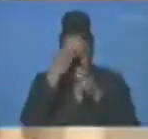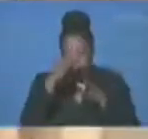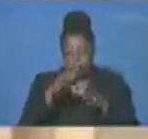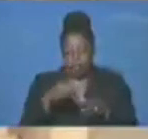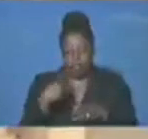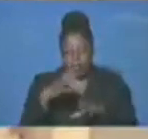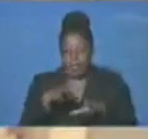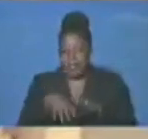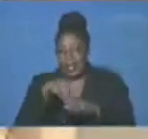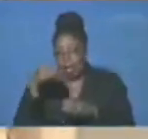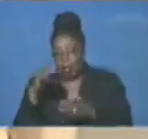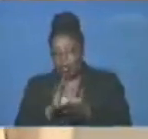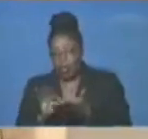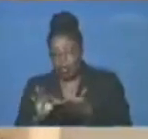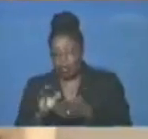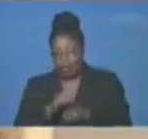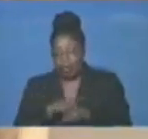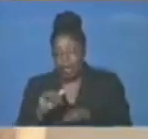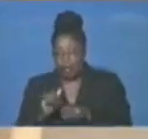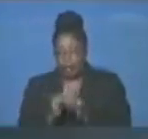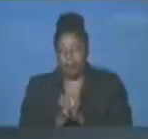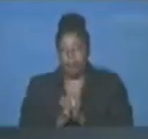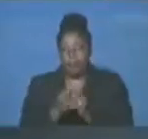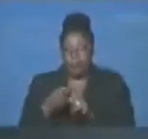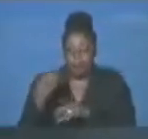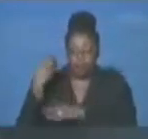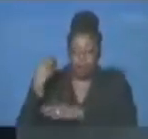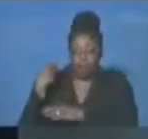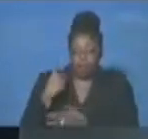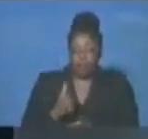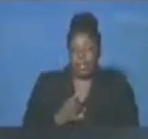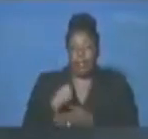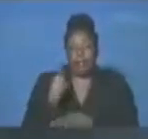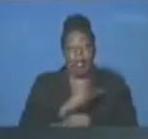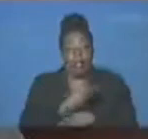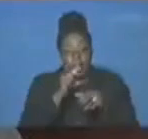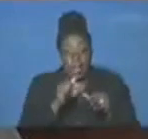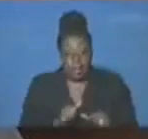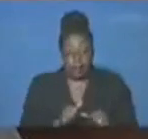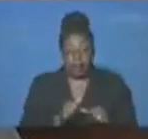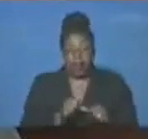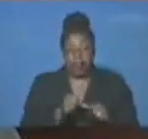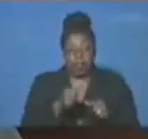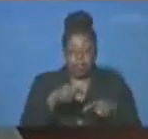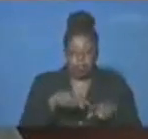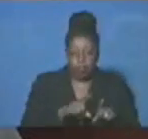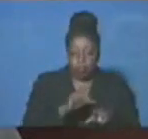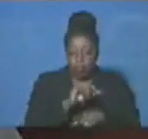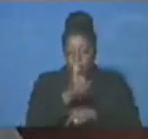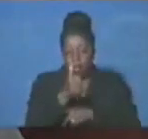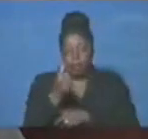system and audit in a timely manner. That is just for this office, which will help us to be able to get into other the